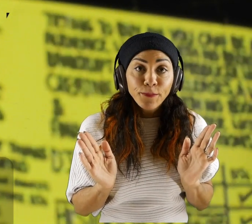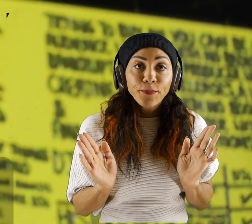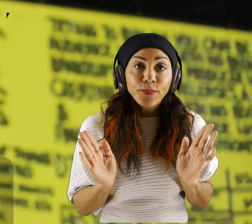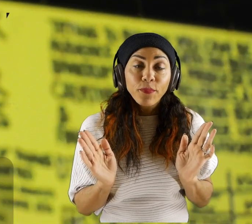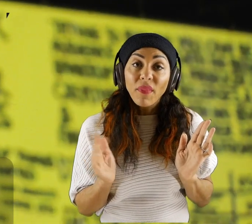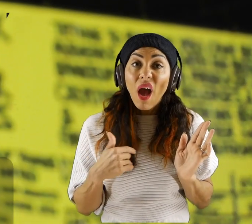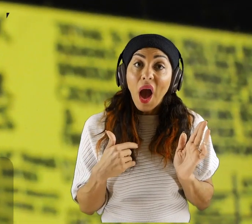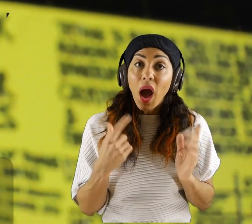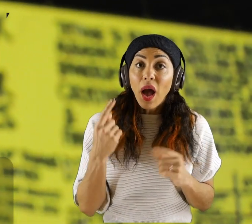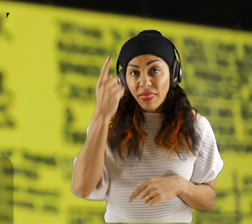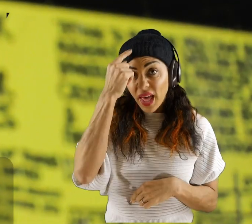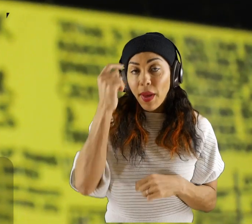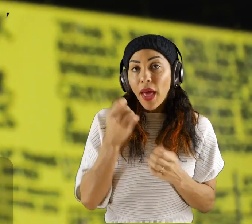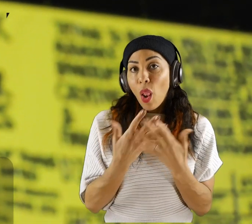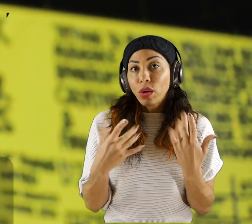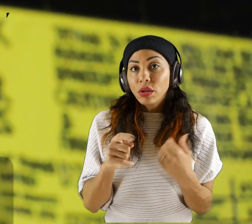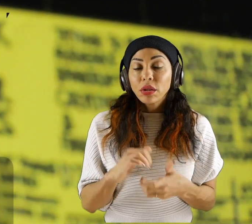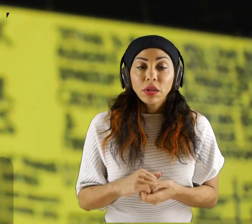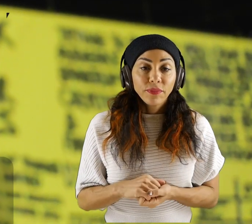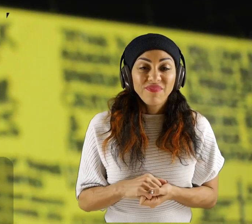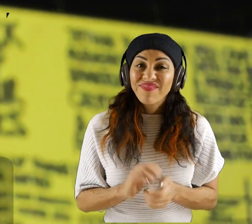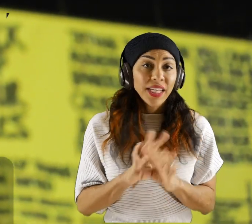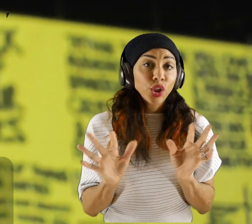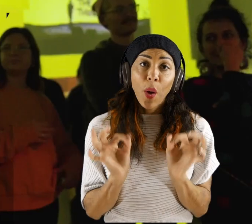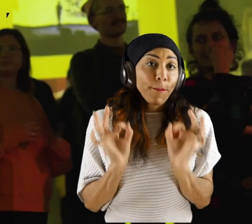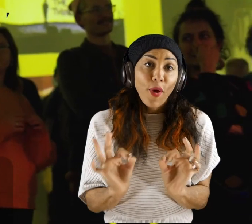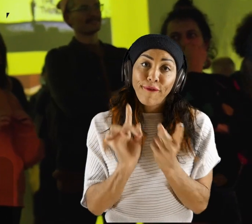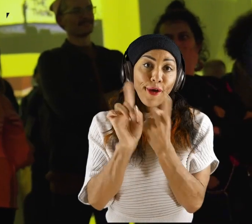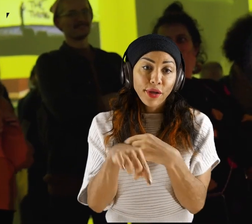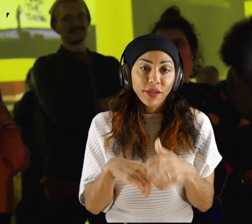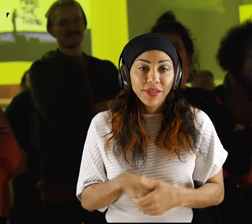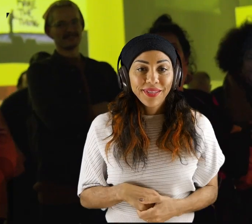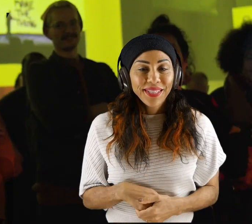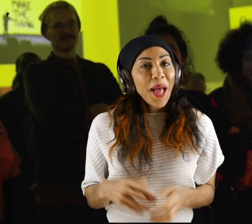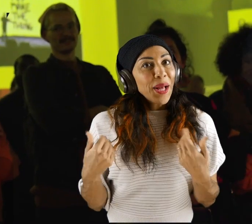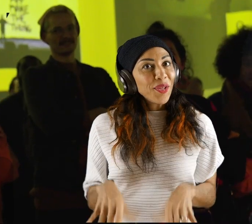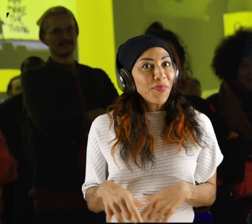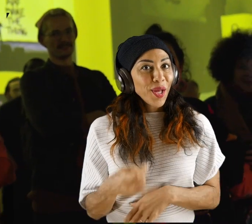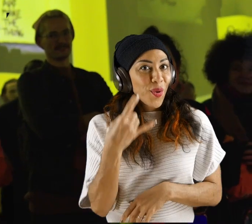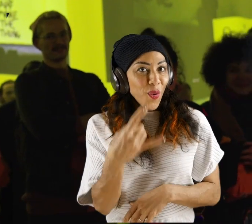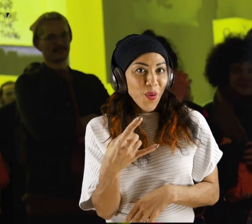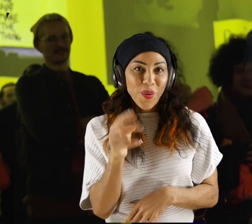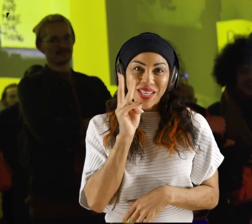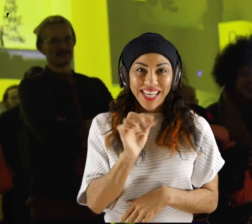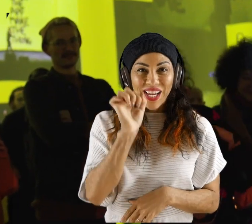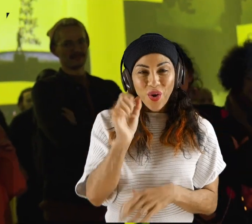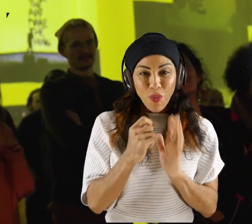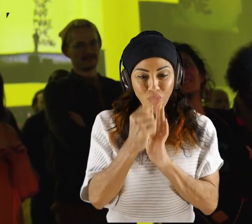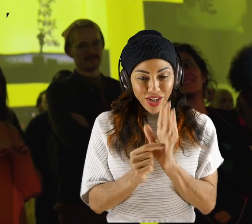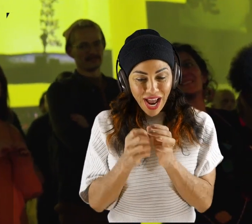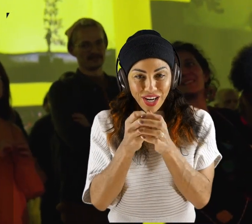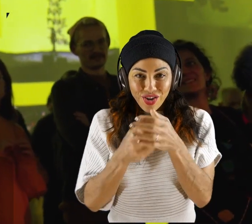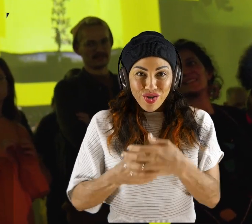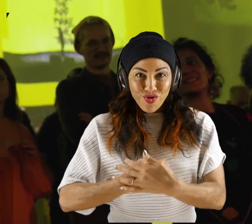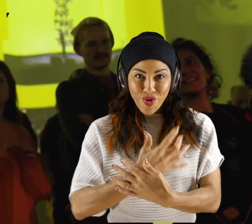something I think about all the time. And it's not a perfect answer. It's been so cool seeing this grow and you taking